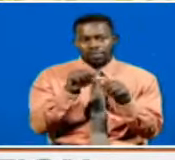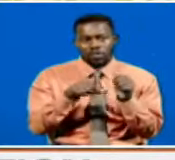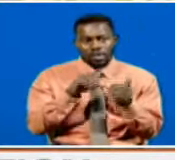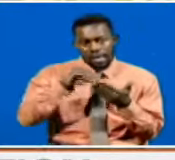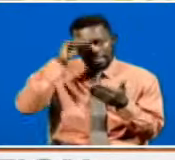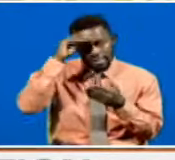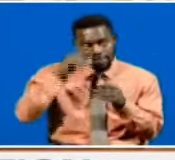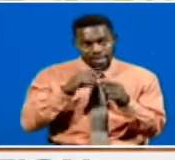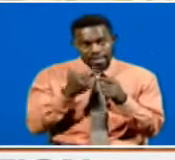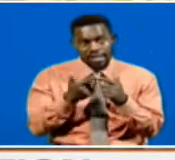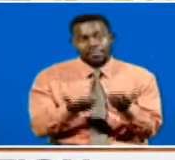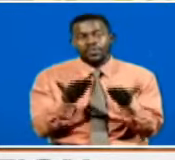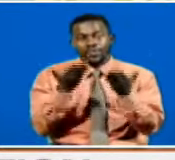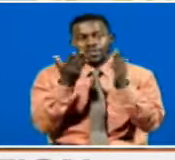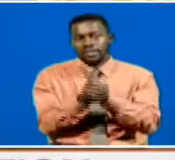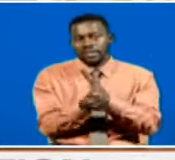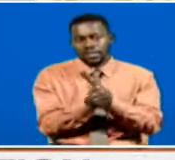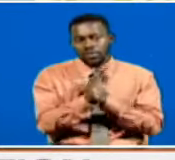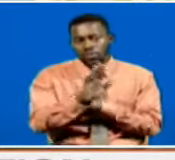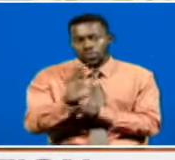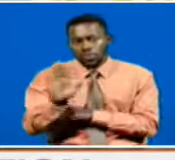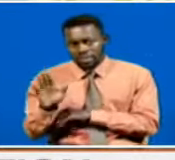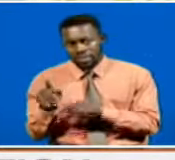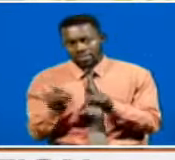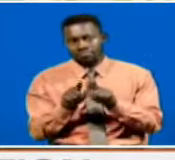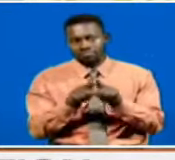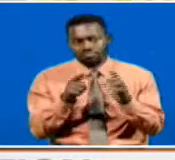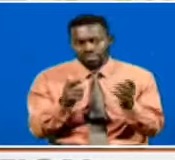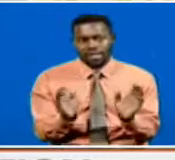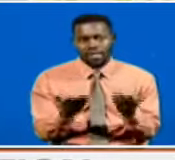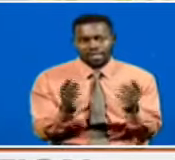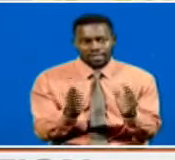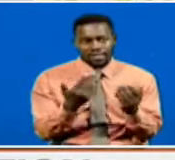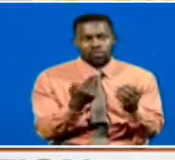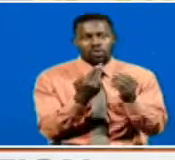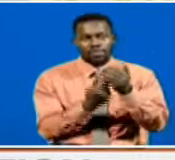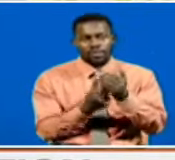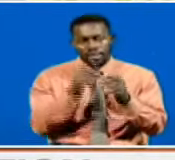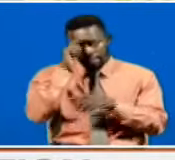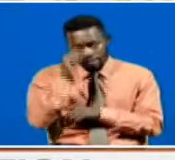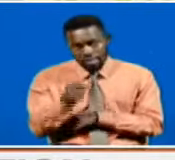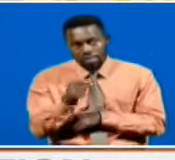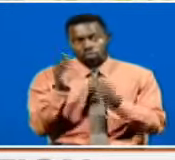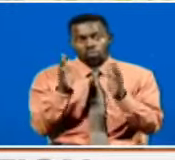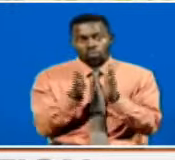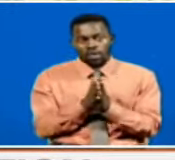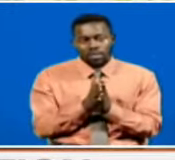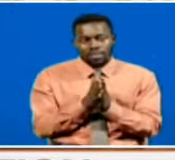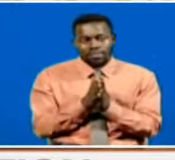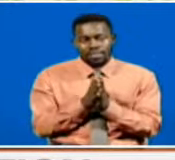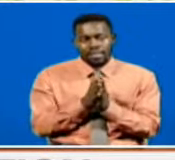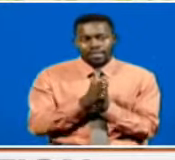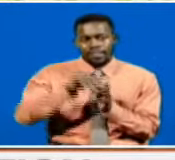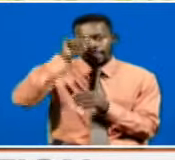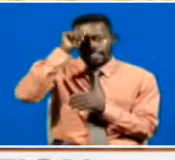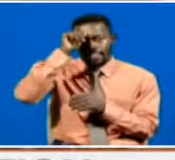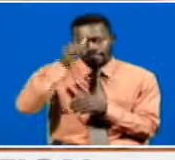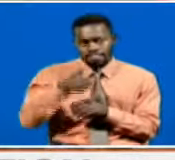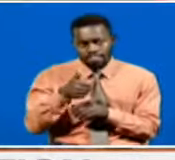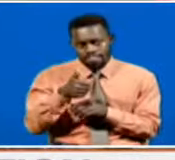your skills and embracing the spirit of collaboration, respect, and intellectual